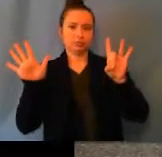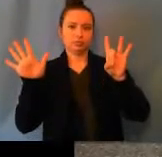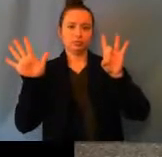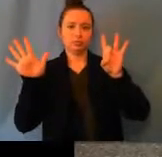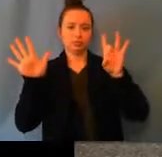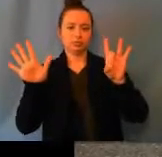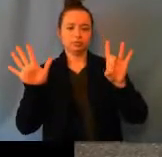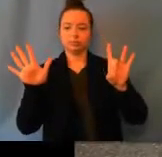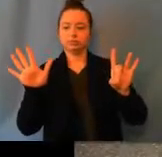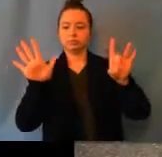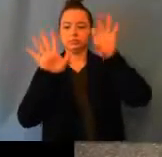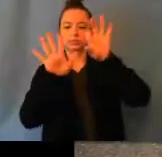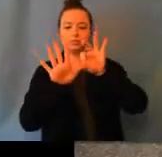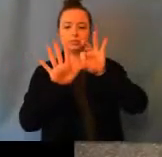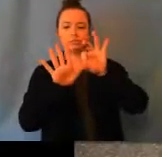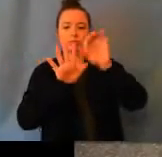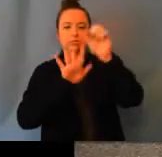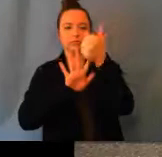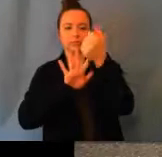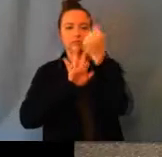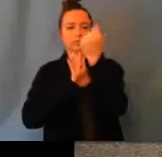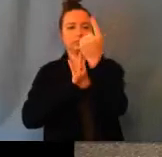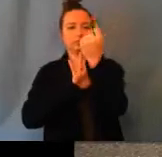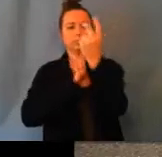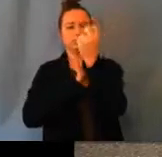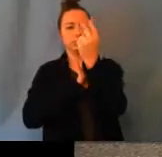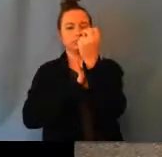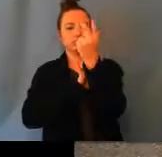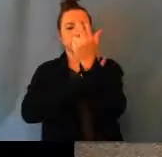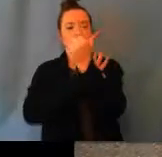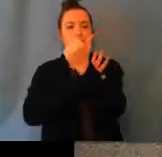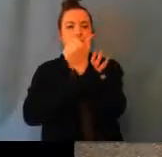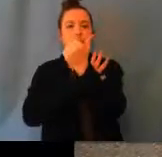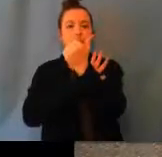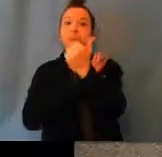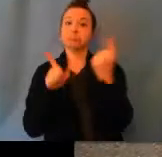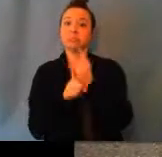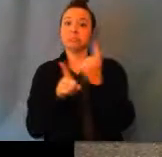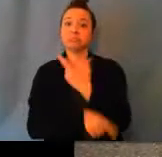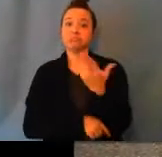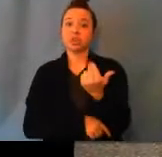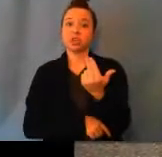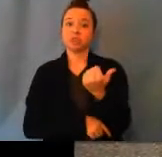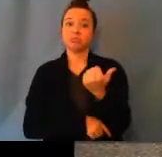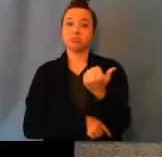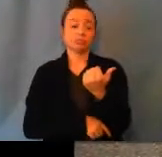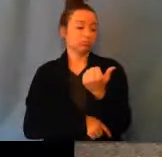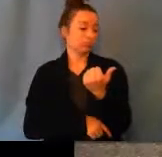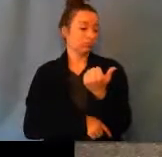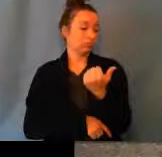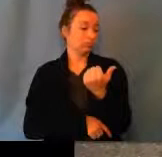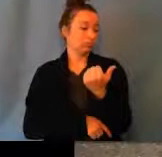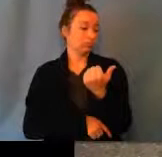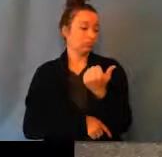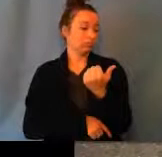more. Ready? 8, 9, 10, 11, 12, 13. Did I have 5?